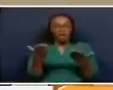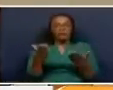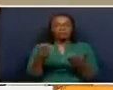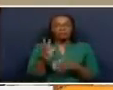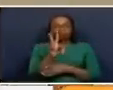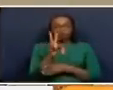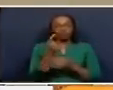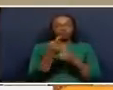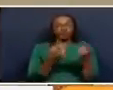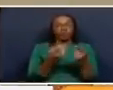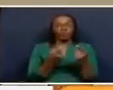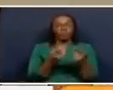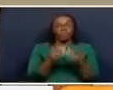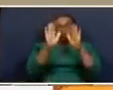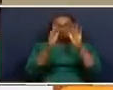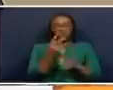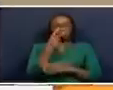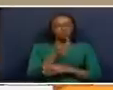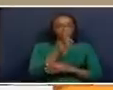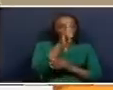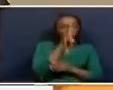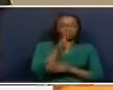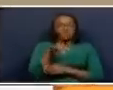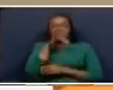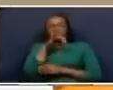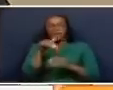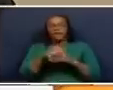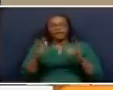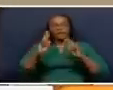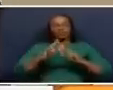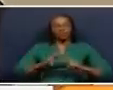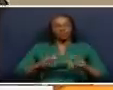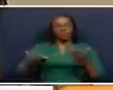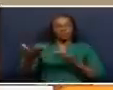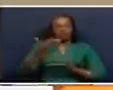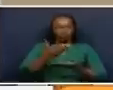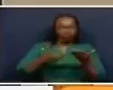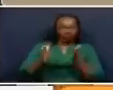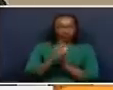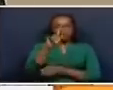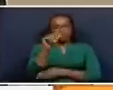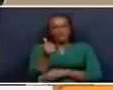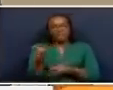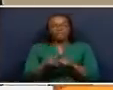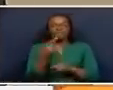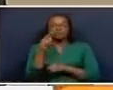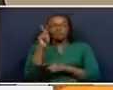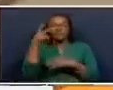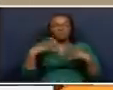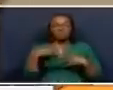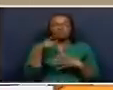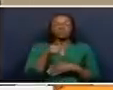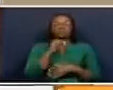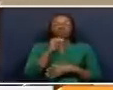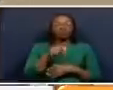see Uhuru Kenyatta and Raila Odinga in a relaxed environment, conversing with one another and telling Kenyans this is not a life and death issue.